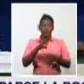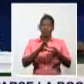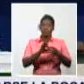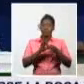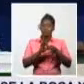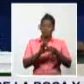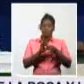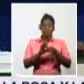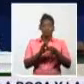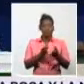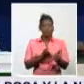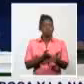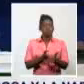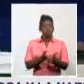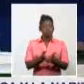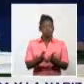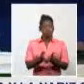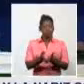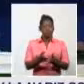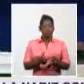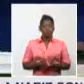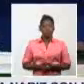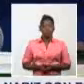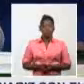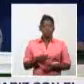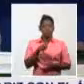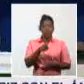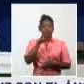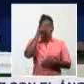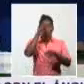who was in critical and unstable condition.